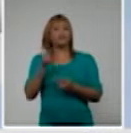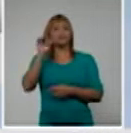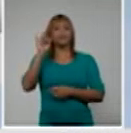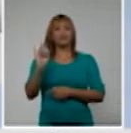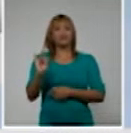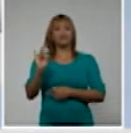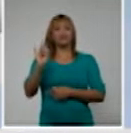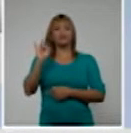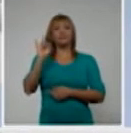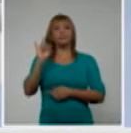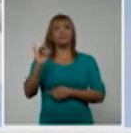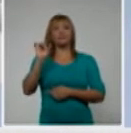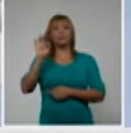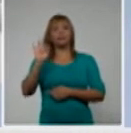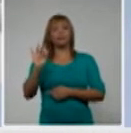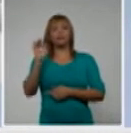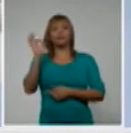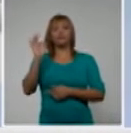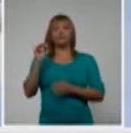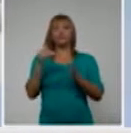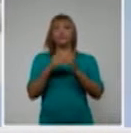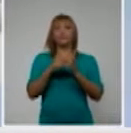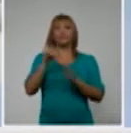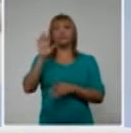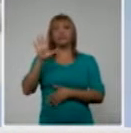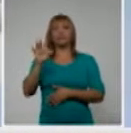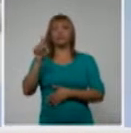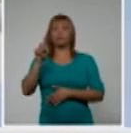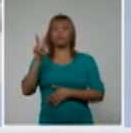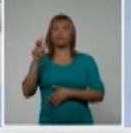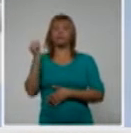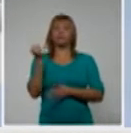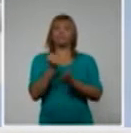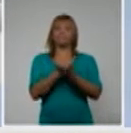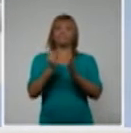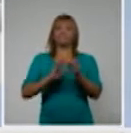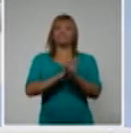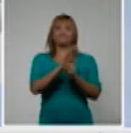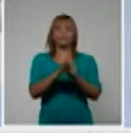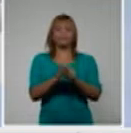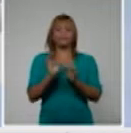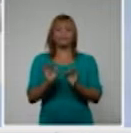4,075 people died yesterday. Thus, the region accumulates